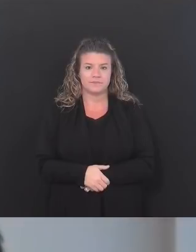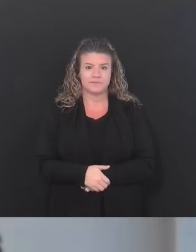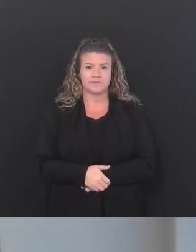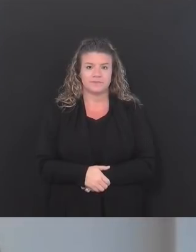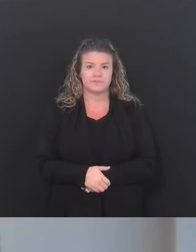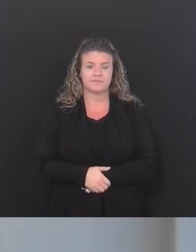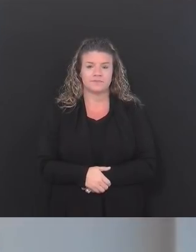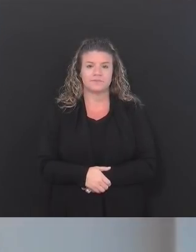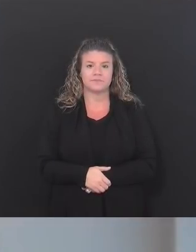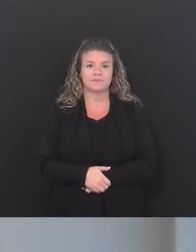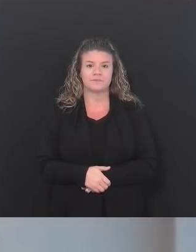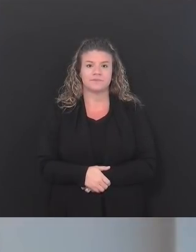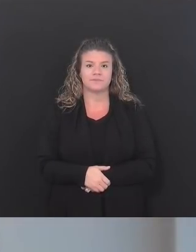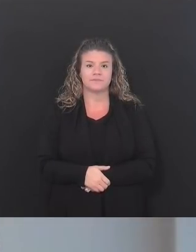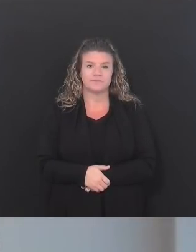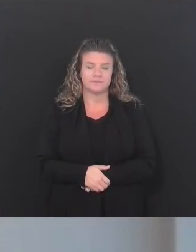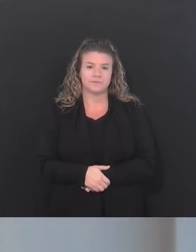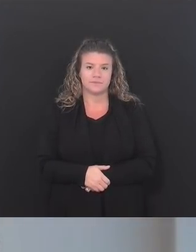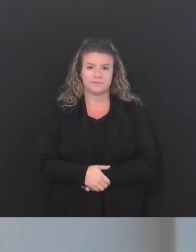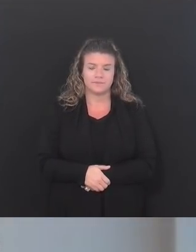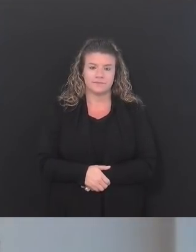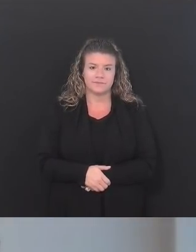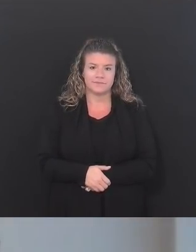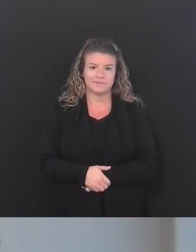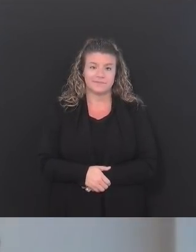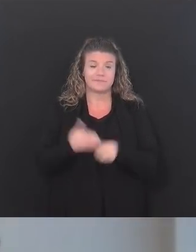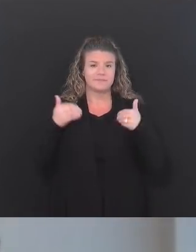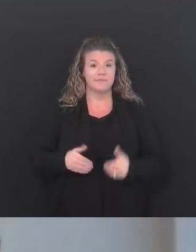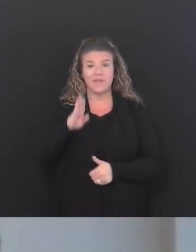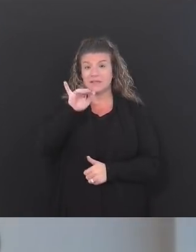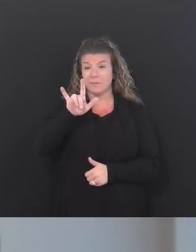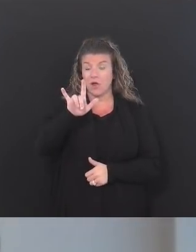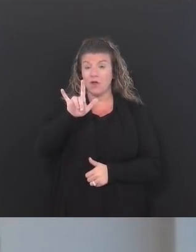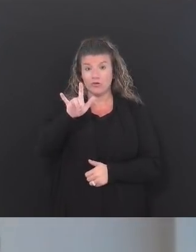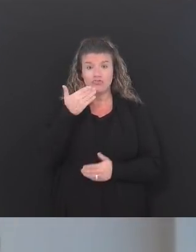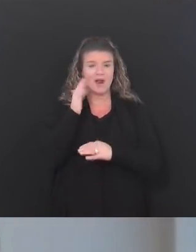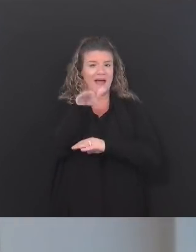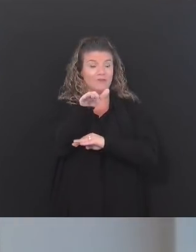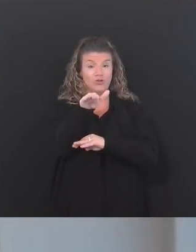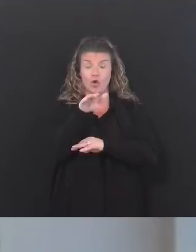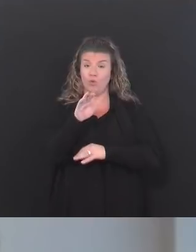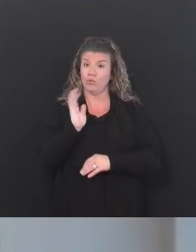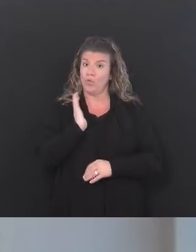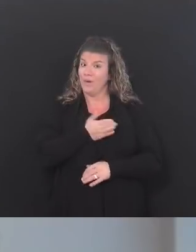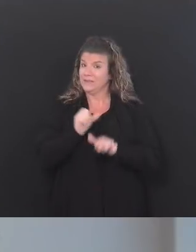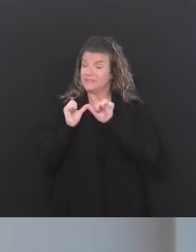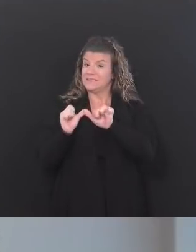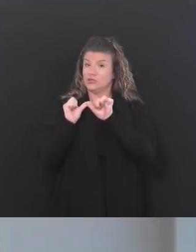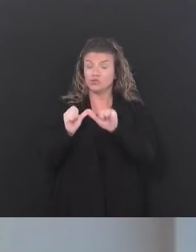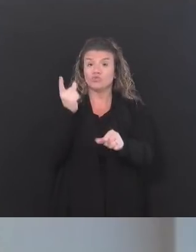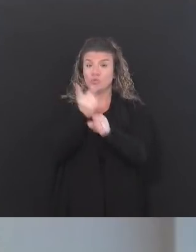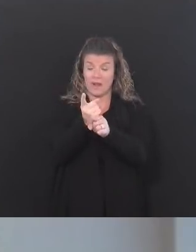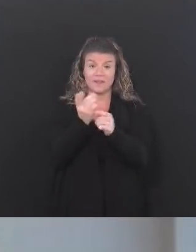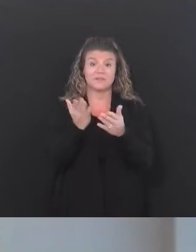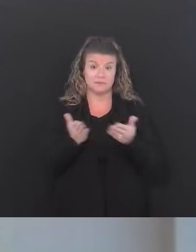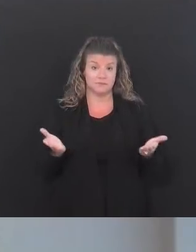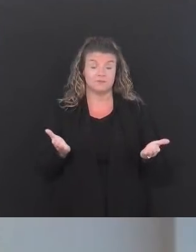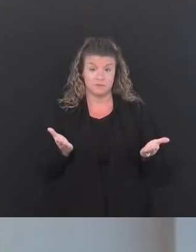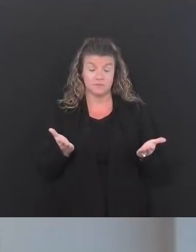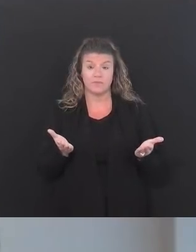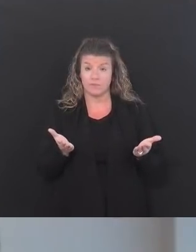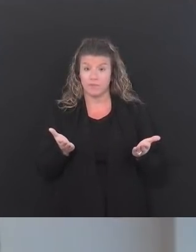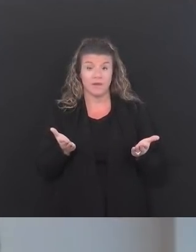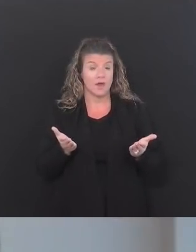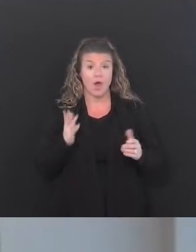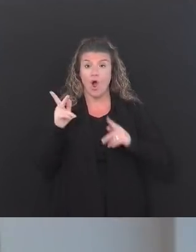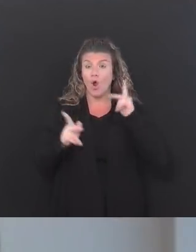Good afternoon. As Clay mentioned, we're doing the right things. Our citizens, you out in